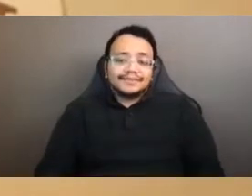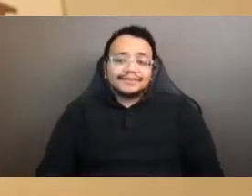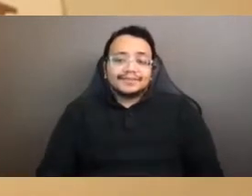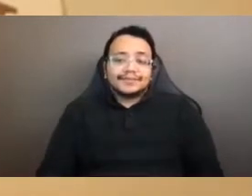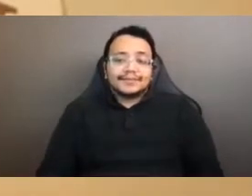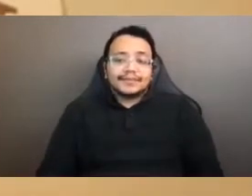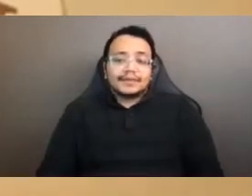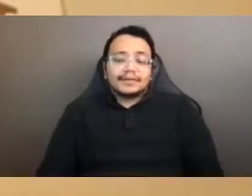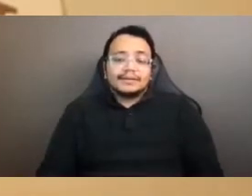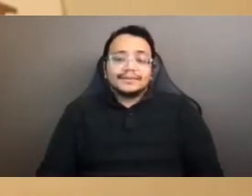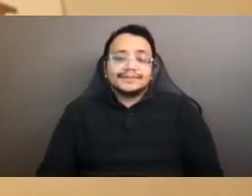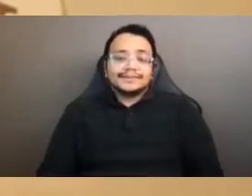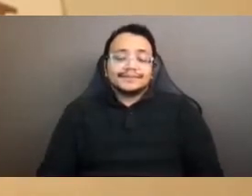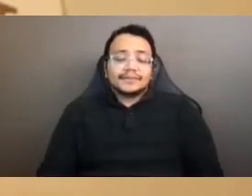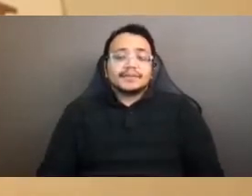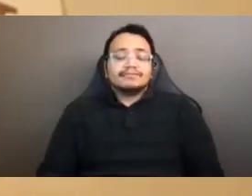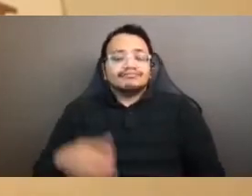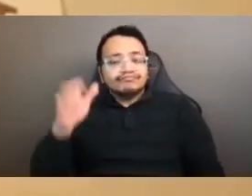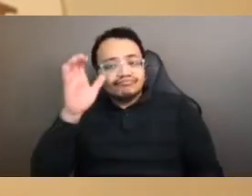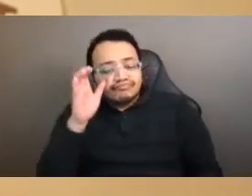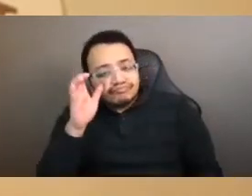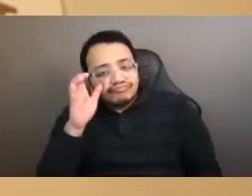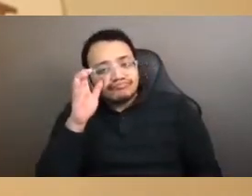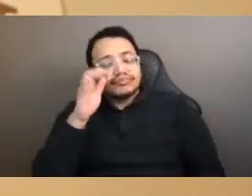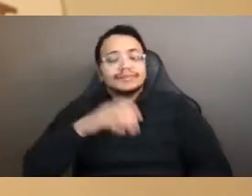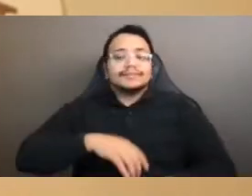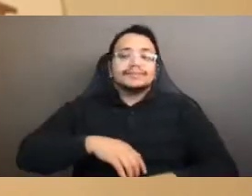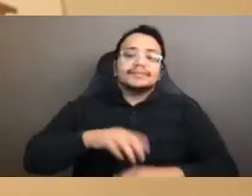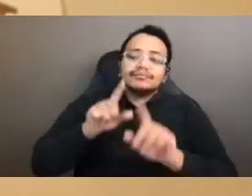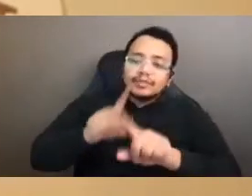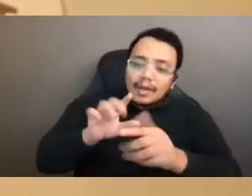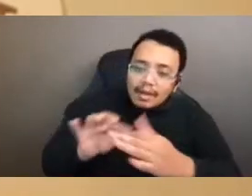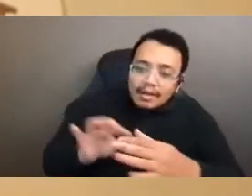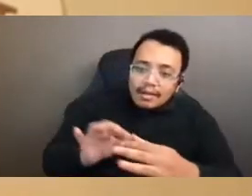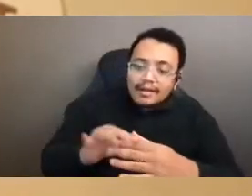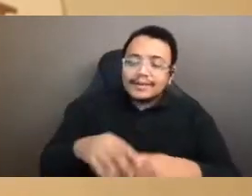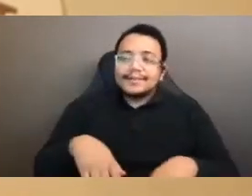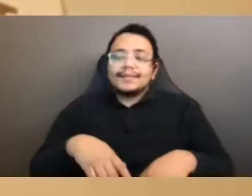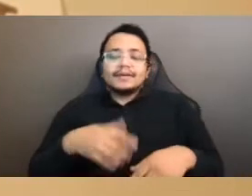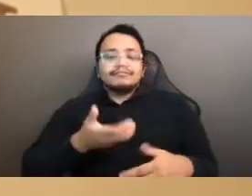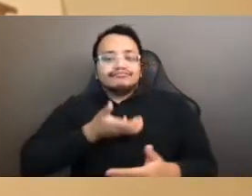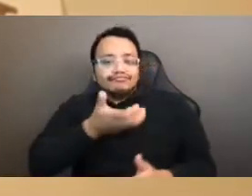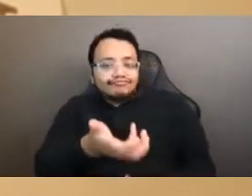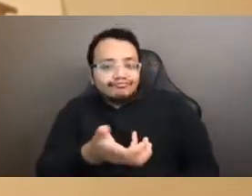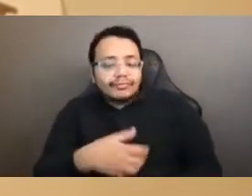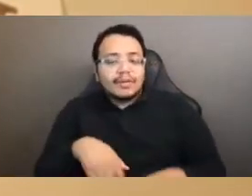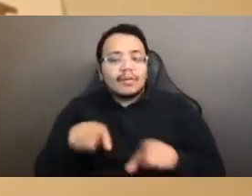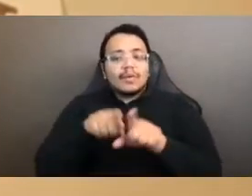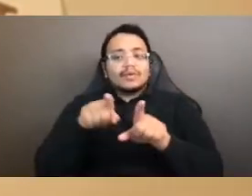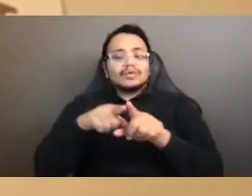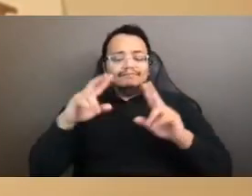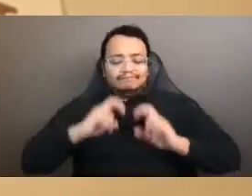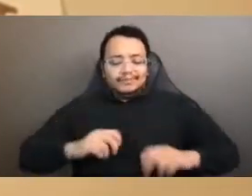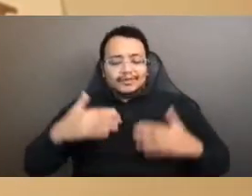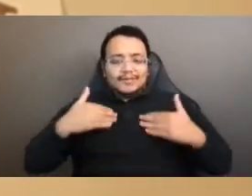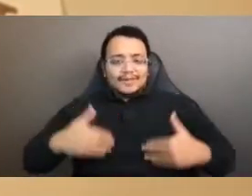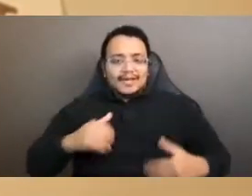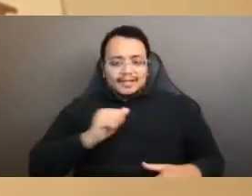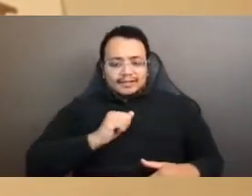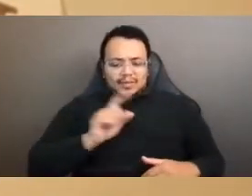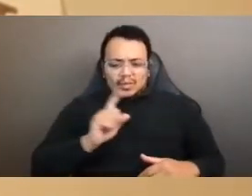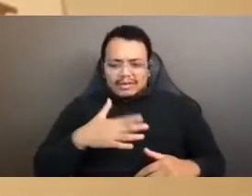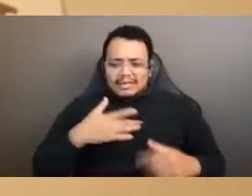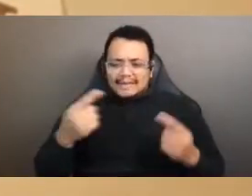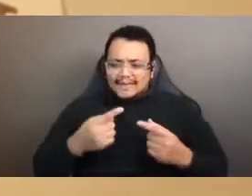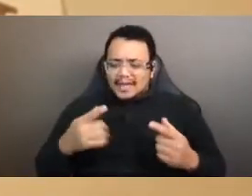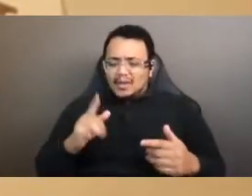experiencing things, but also being vocal and also checking your body too. Where are you experiencing all this stuff at? It's a huge part.